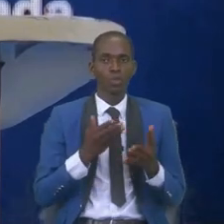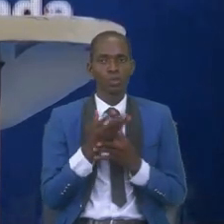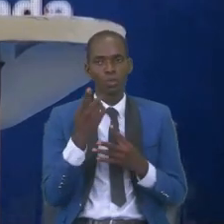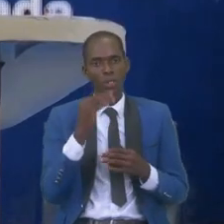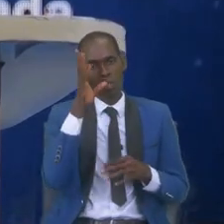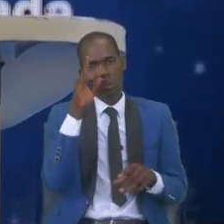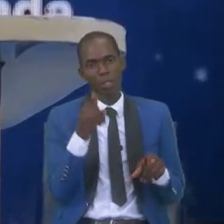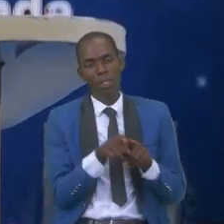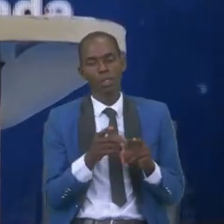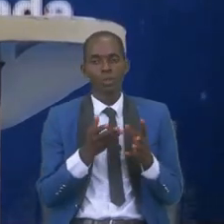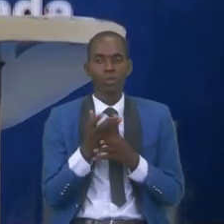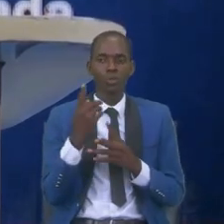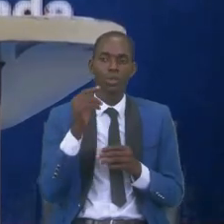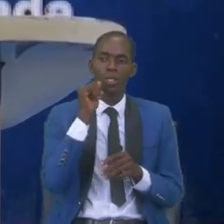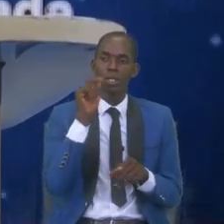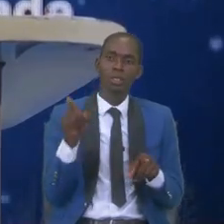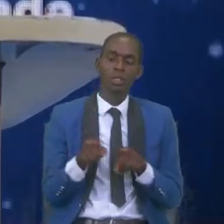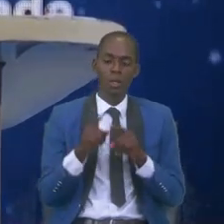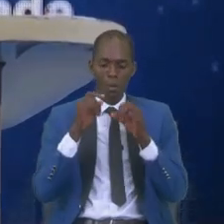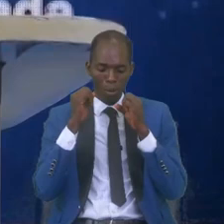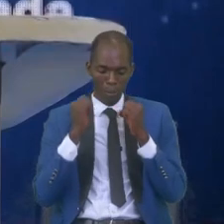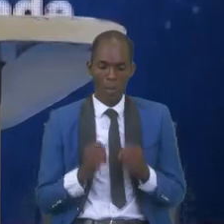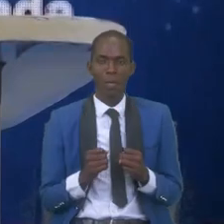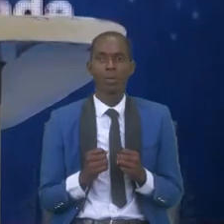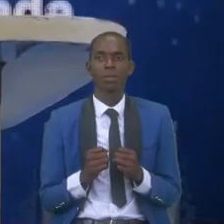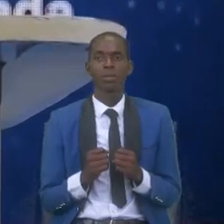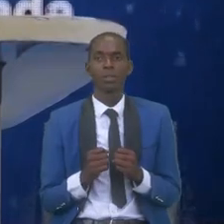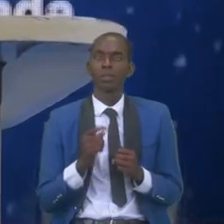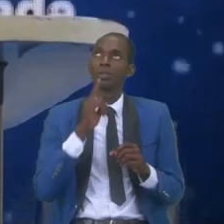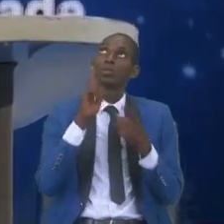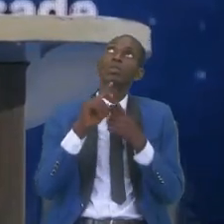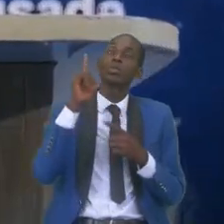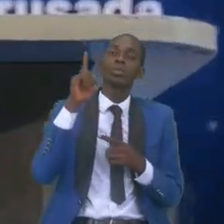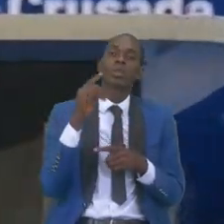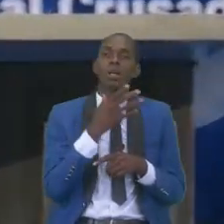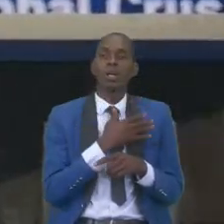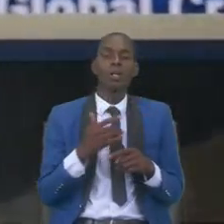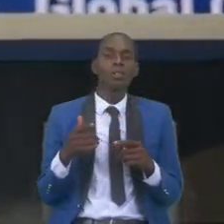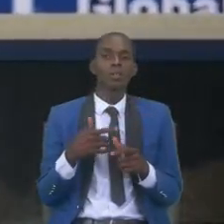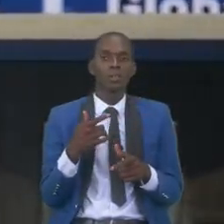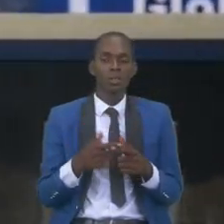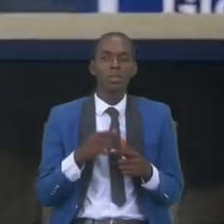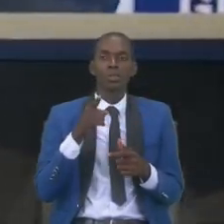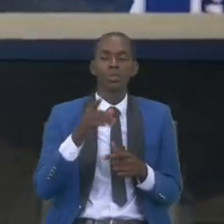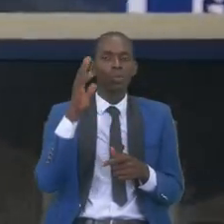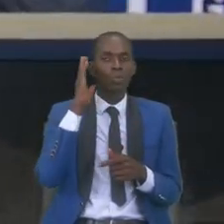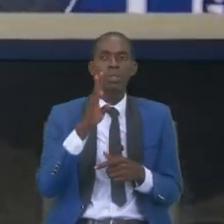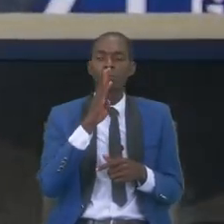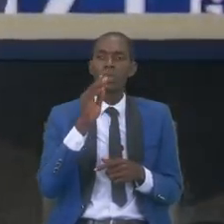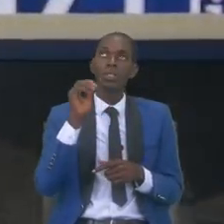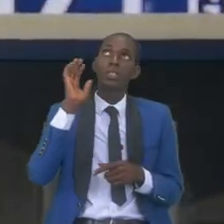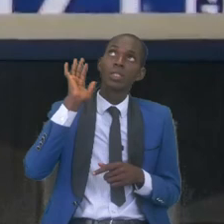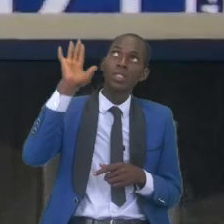through the sister, power. Tell him, and then you'll be his witness in